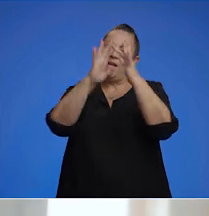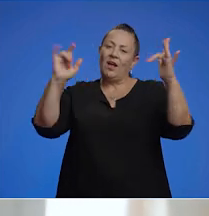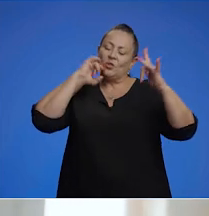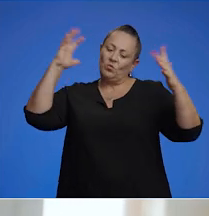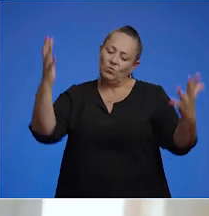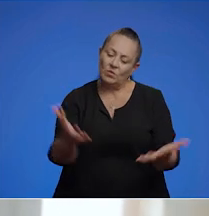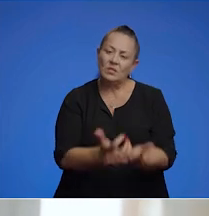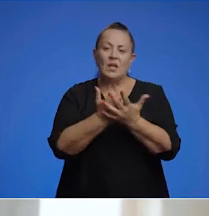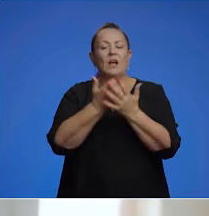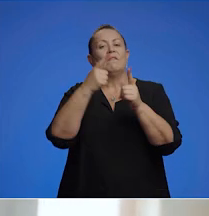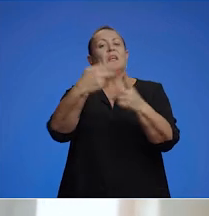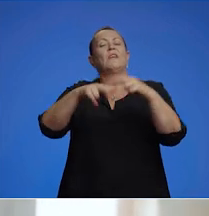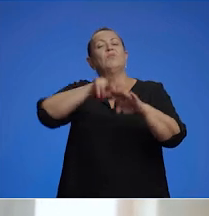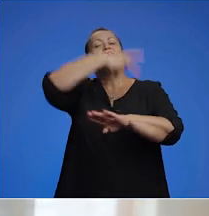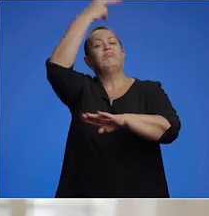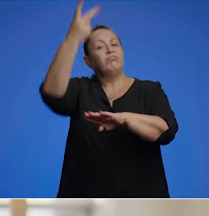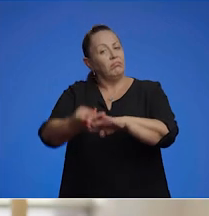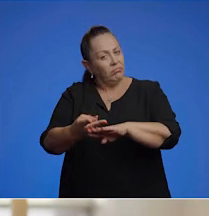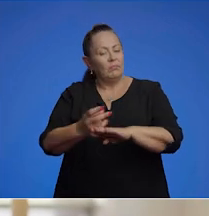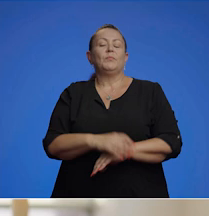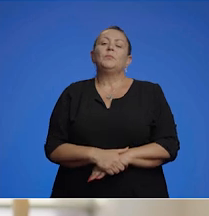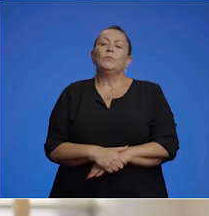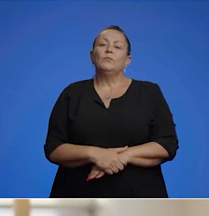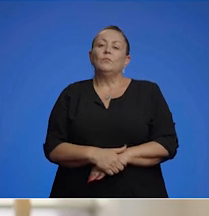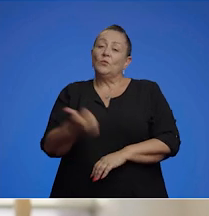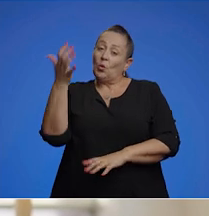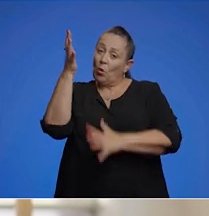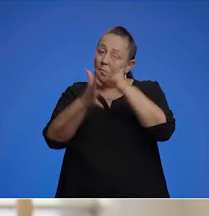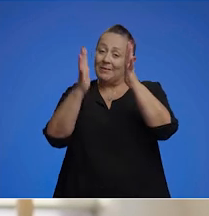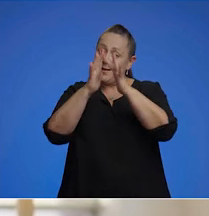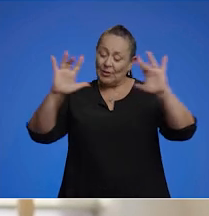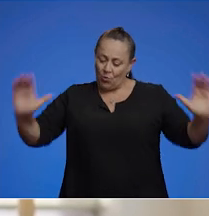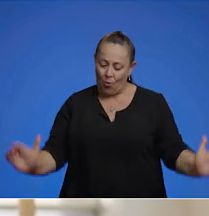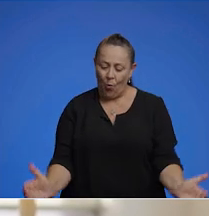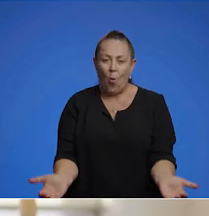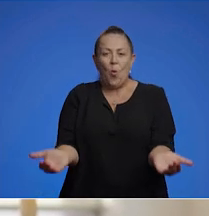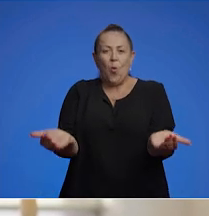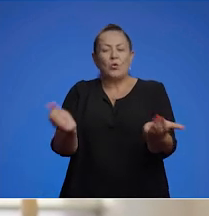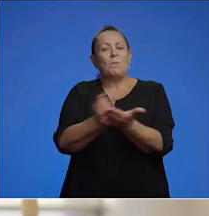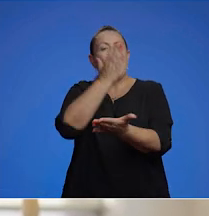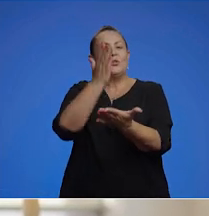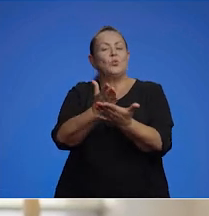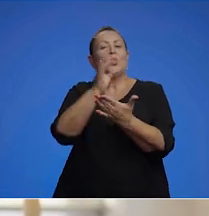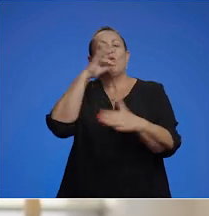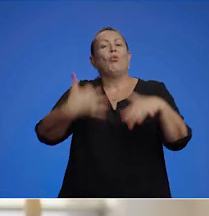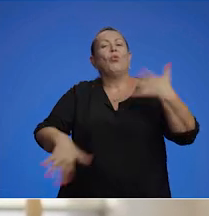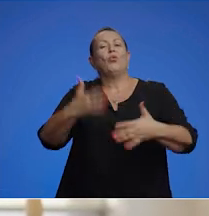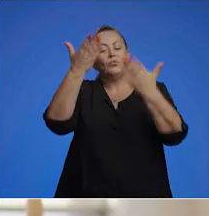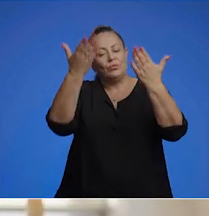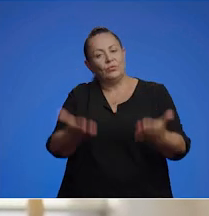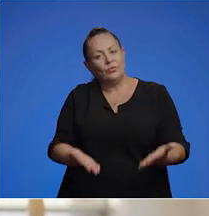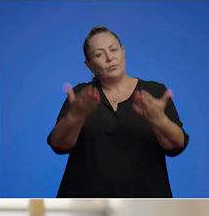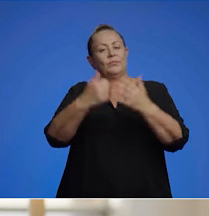his angels in charge of you to guard you. And again, they will hold you up on their hands in case you hurt your foot against a